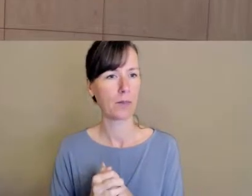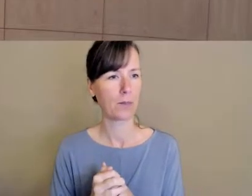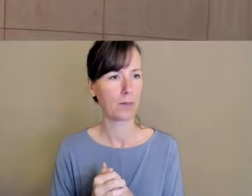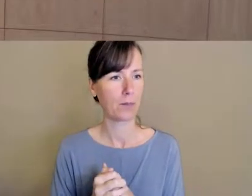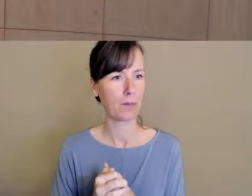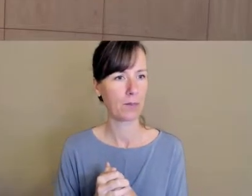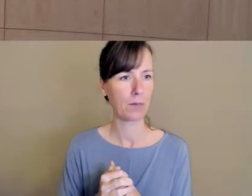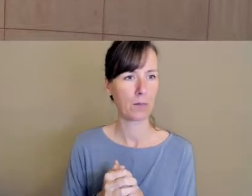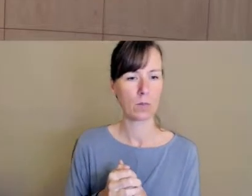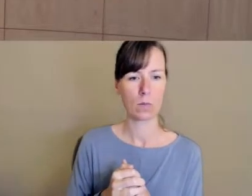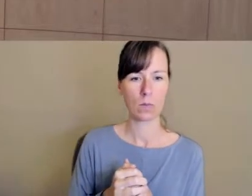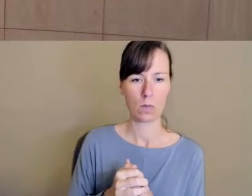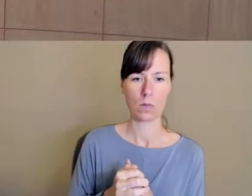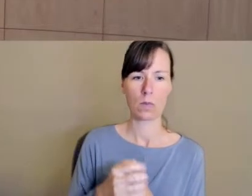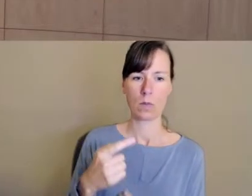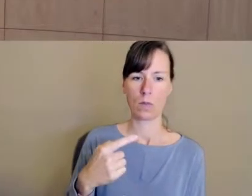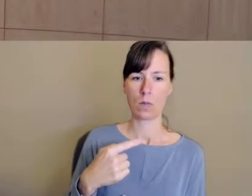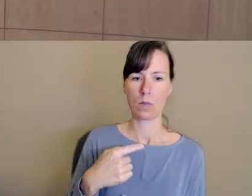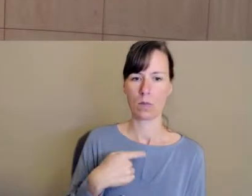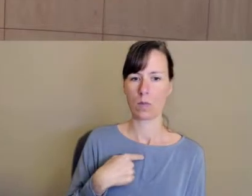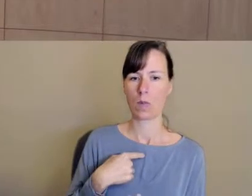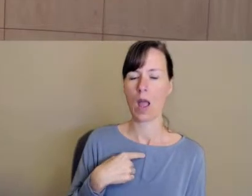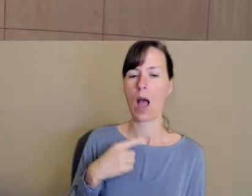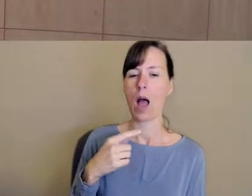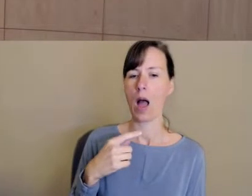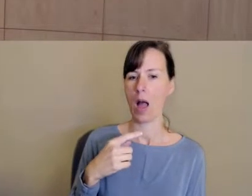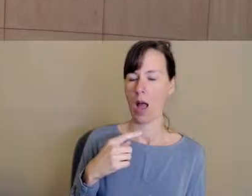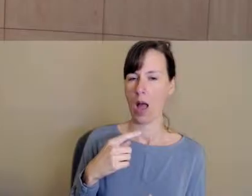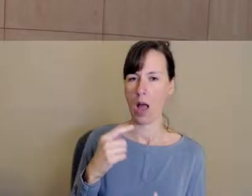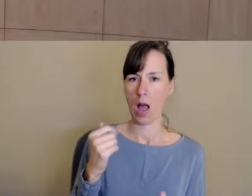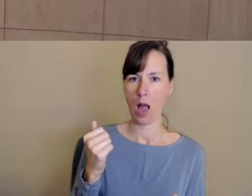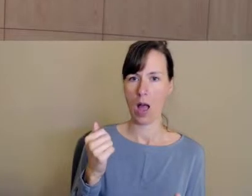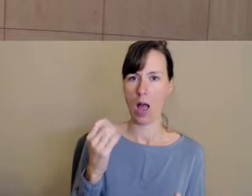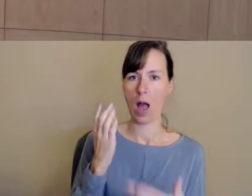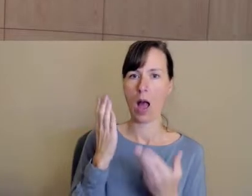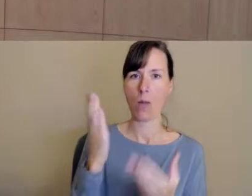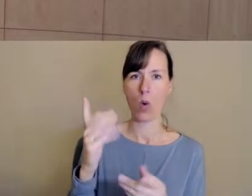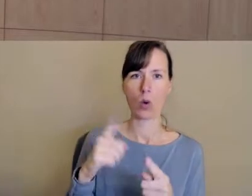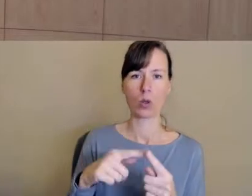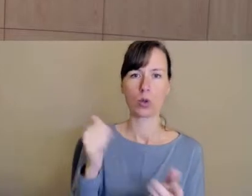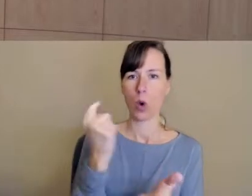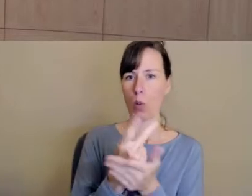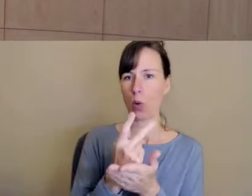the exception for the Ward 1 Community Day.